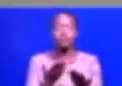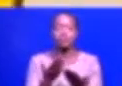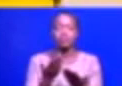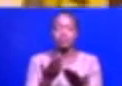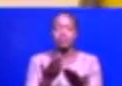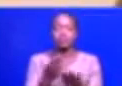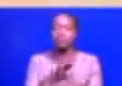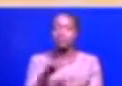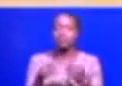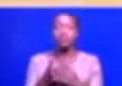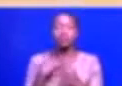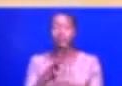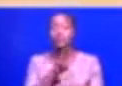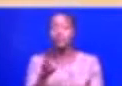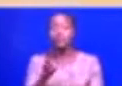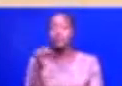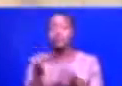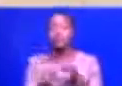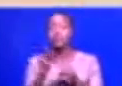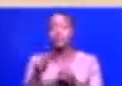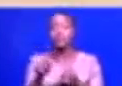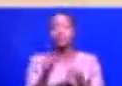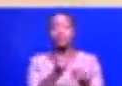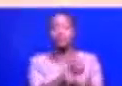everyone would like to see, a final between KPA and Ulinzi.